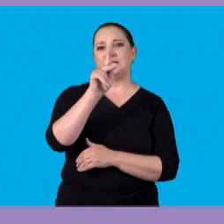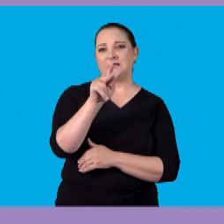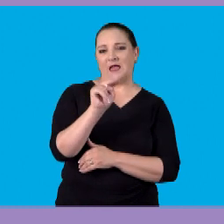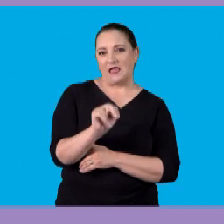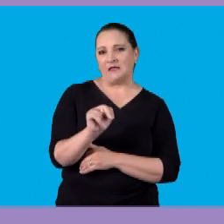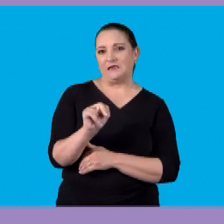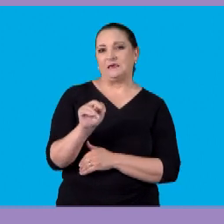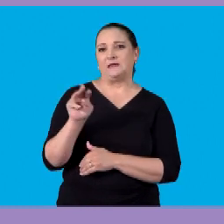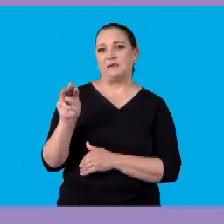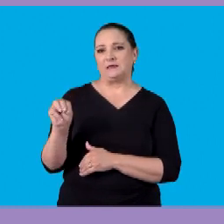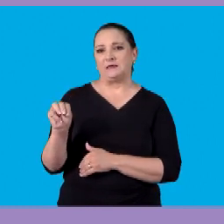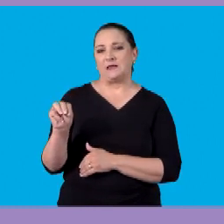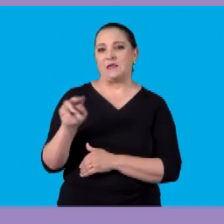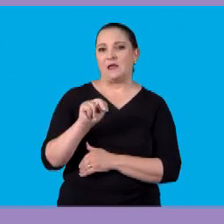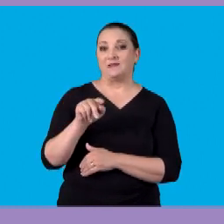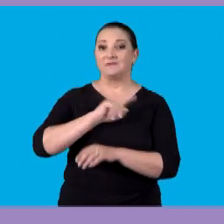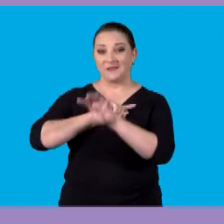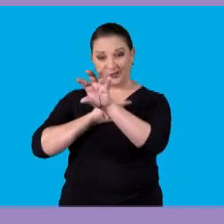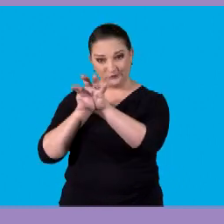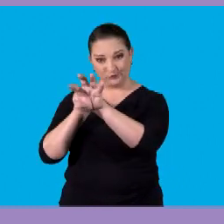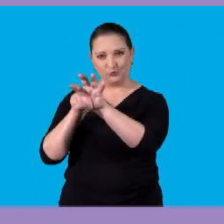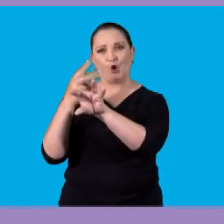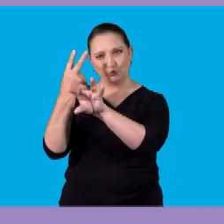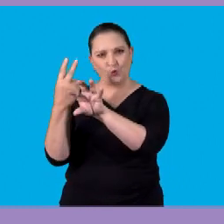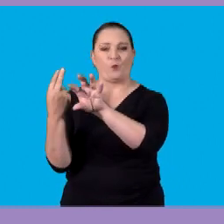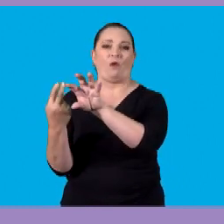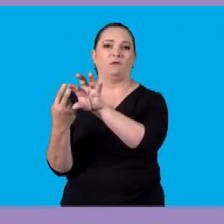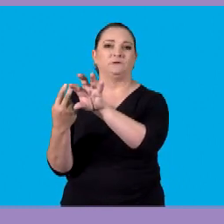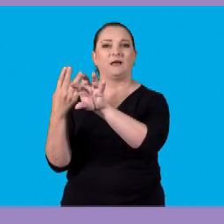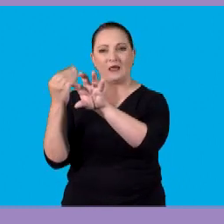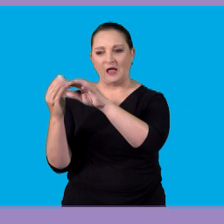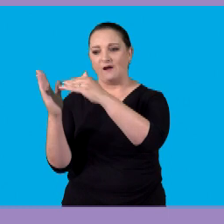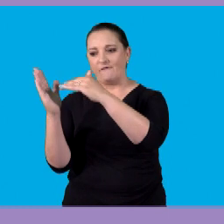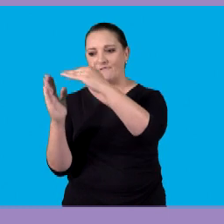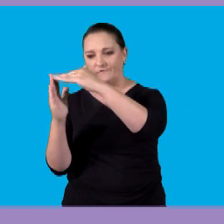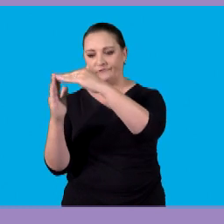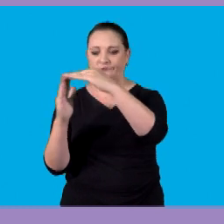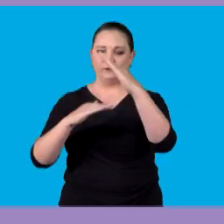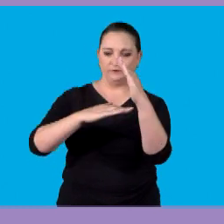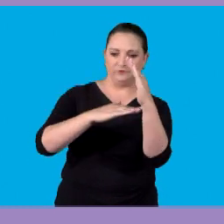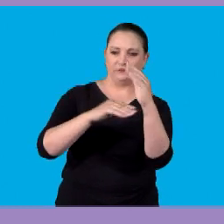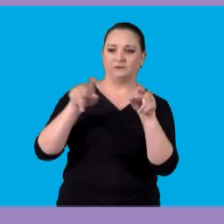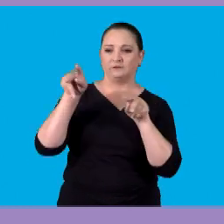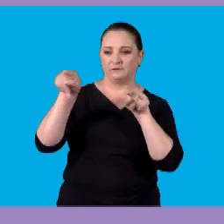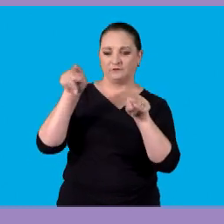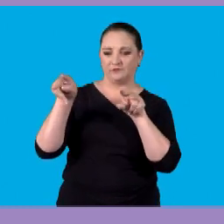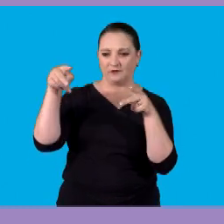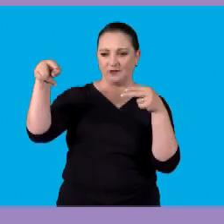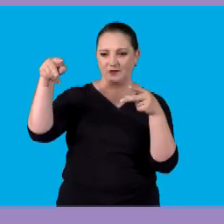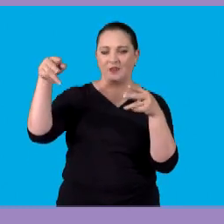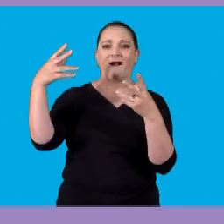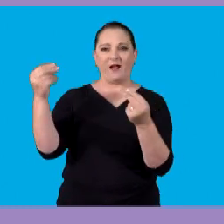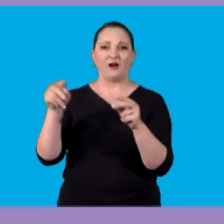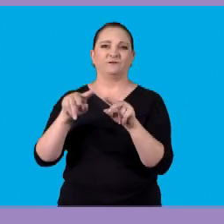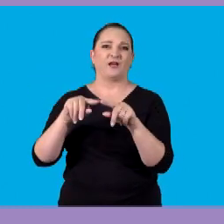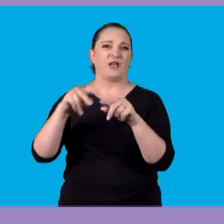which is KN and NM. So a rhombus also has two pairs of adjacent sides that are equal. And if you remember